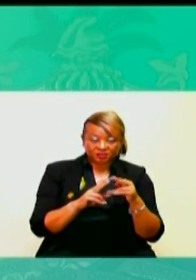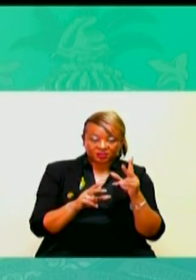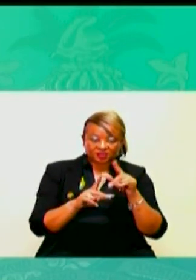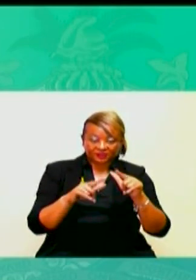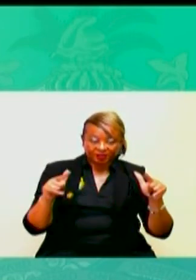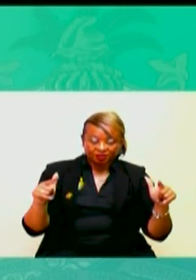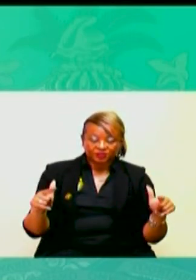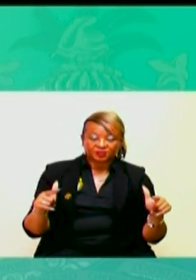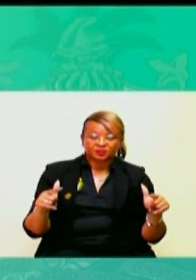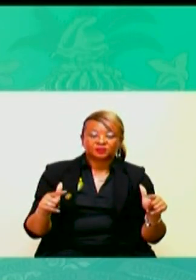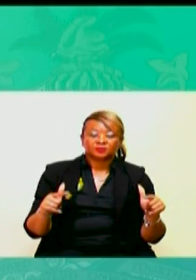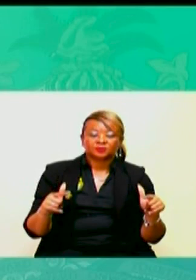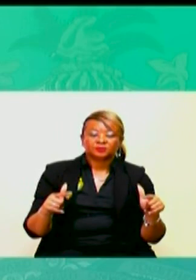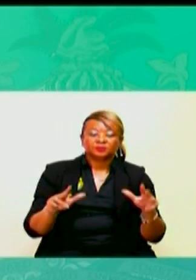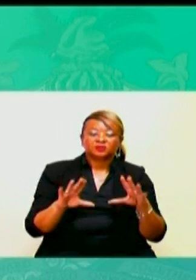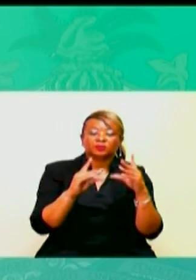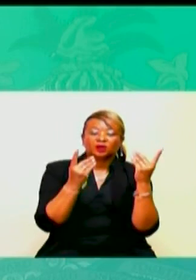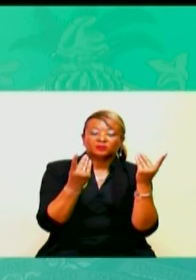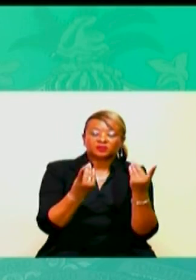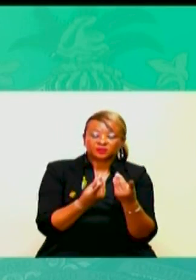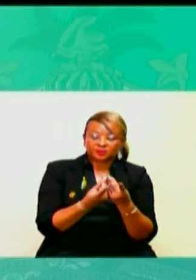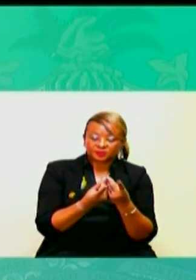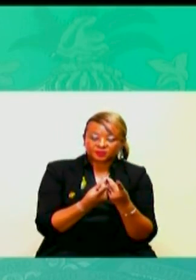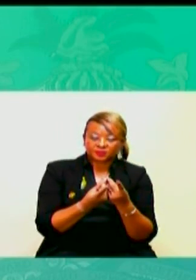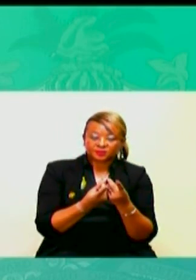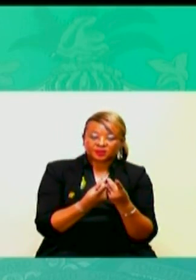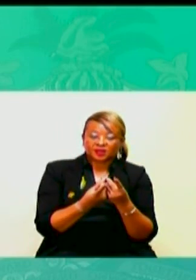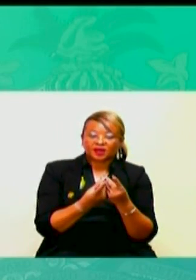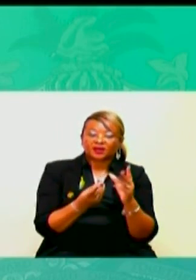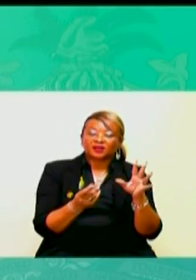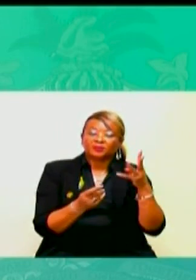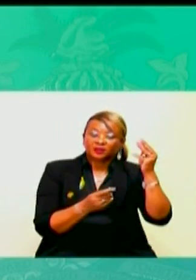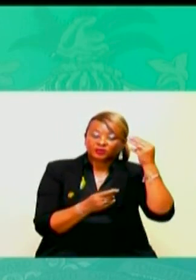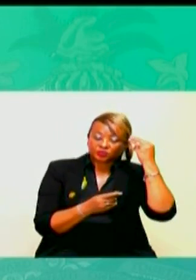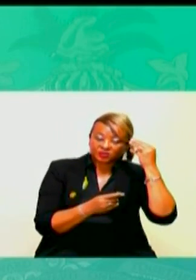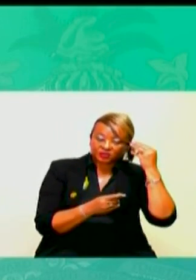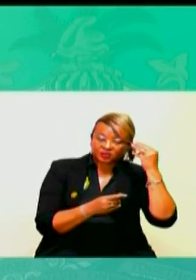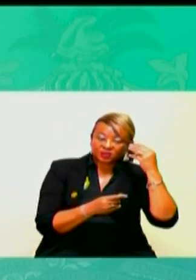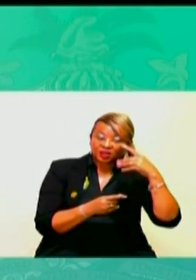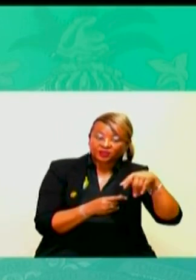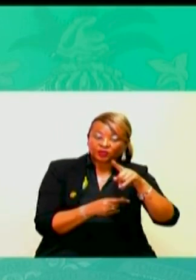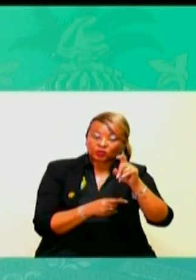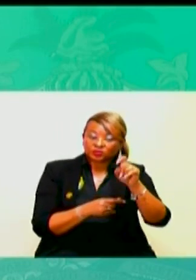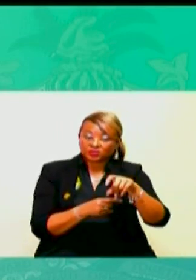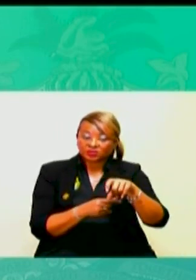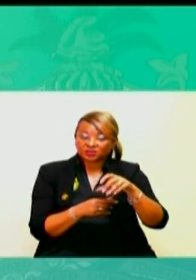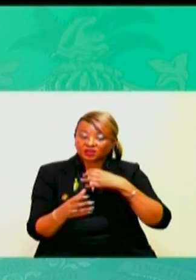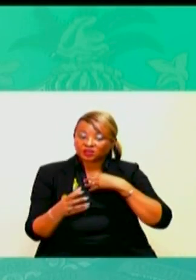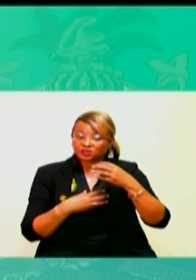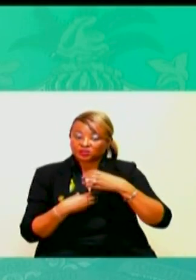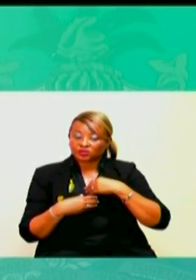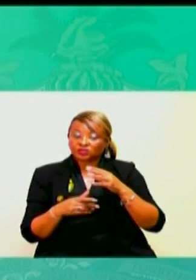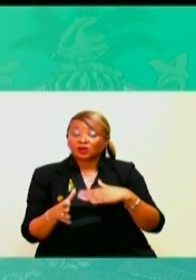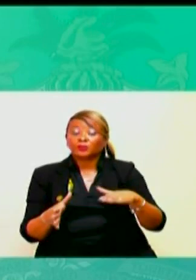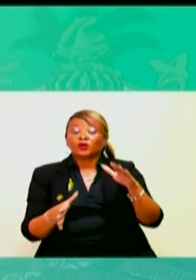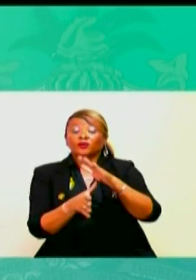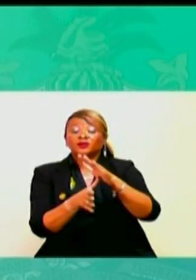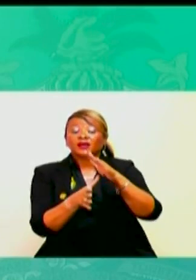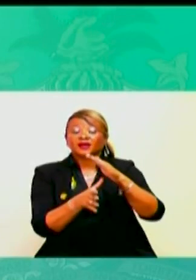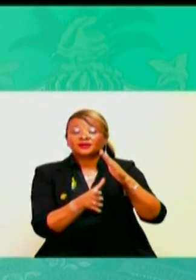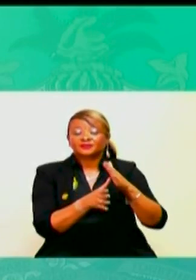various departments and ministries. Those needs and concerns are prioritized.